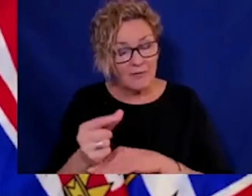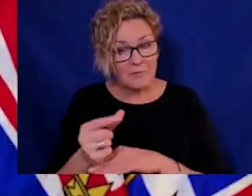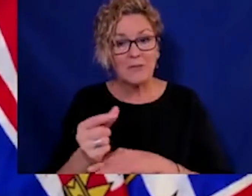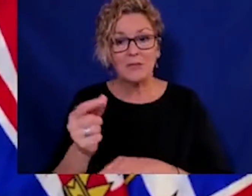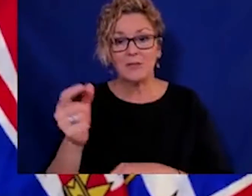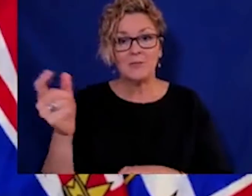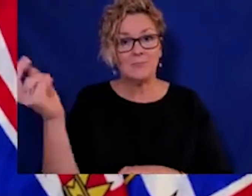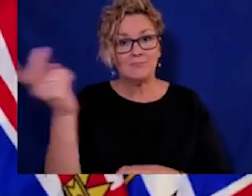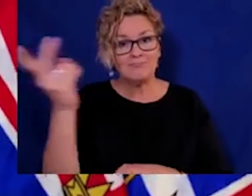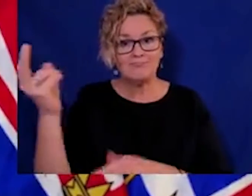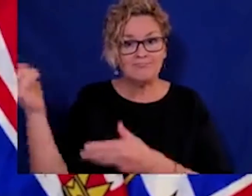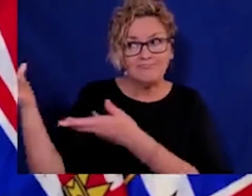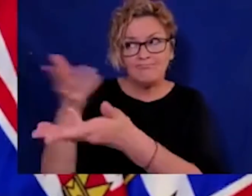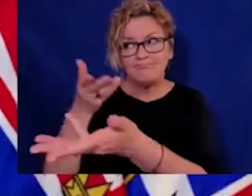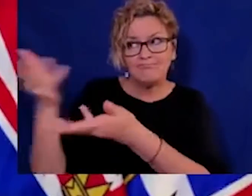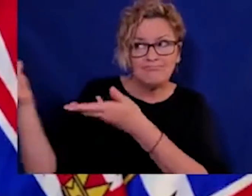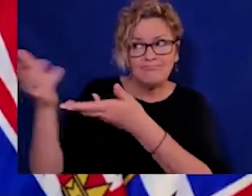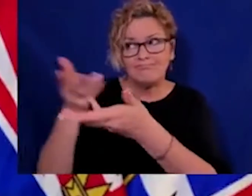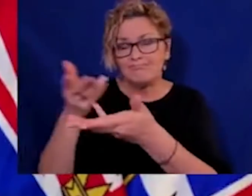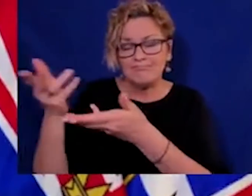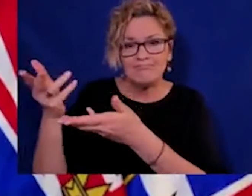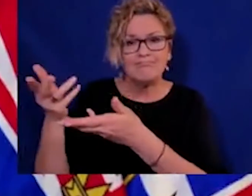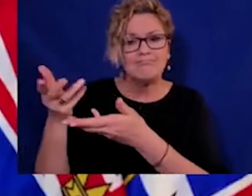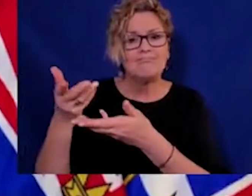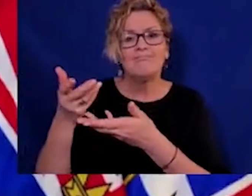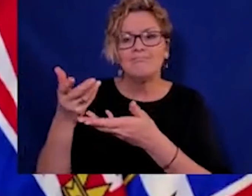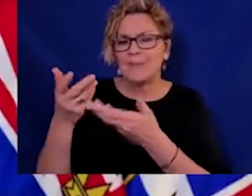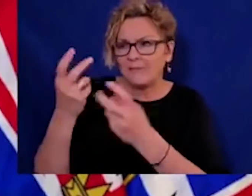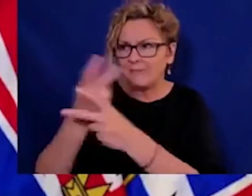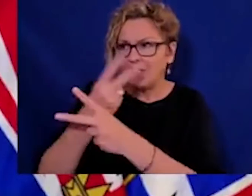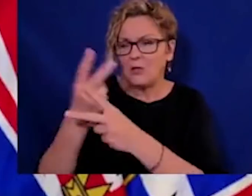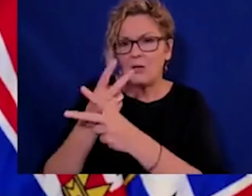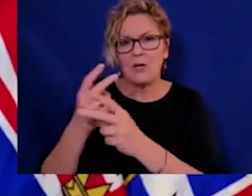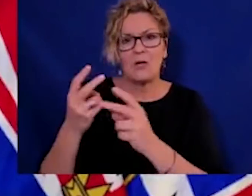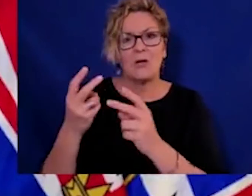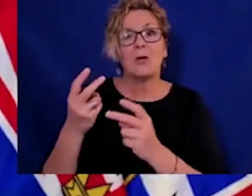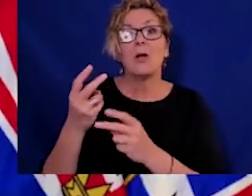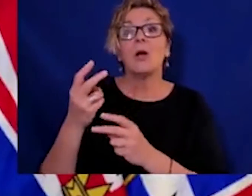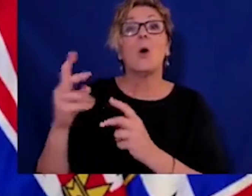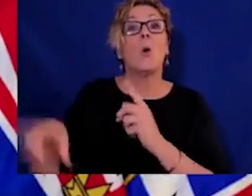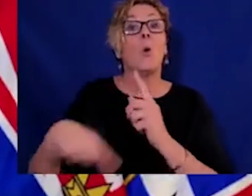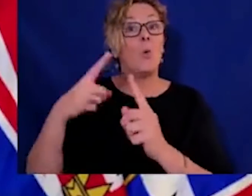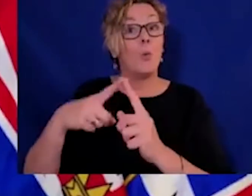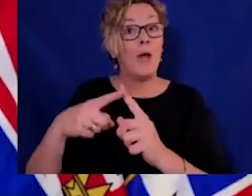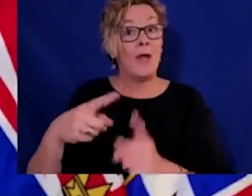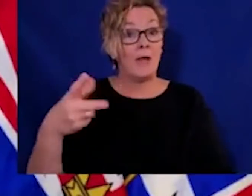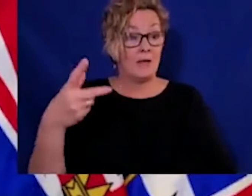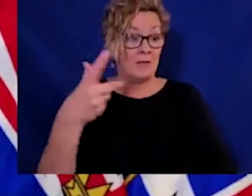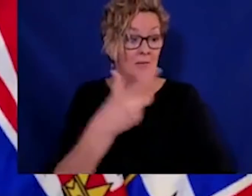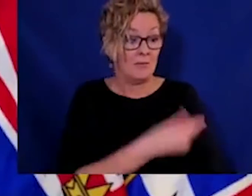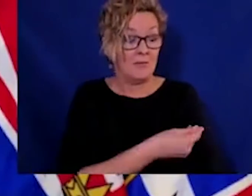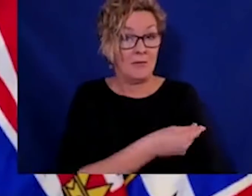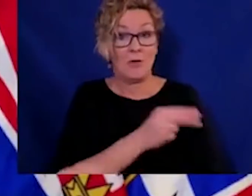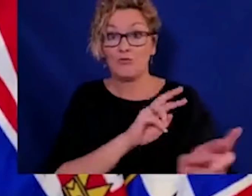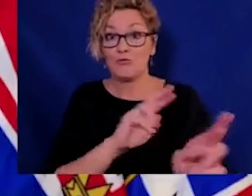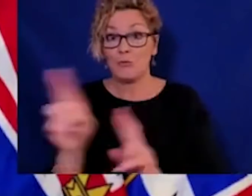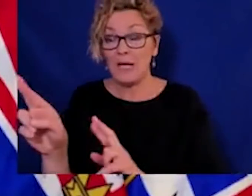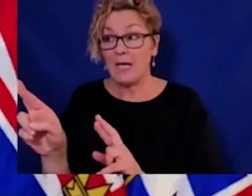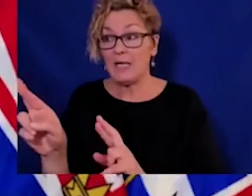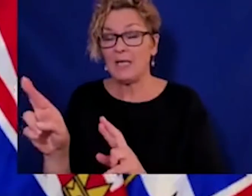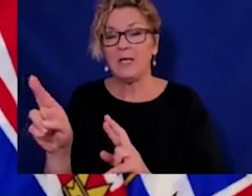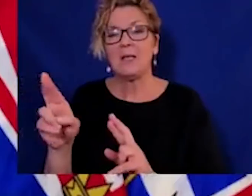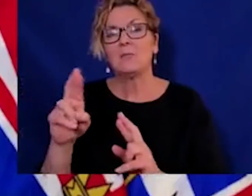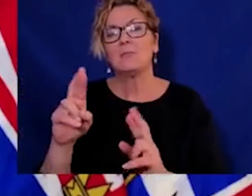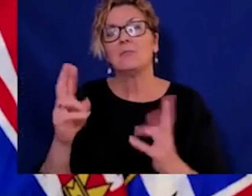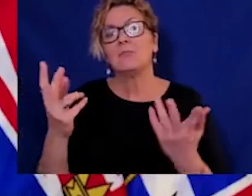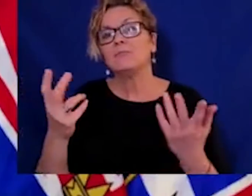to safely get the right vaccine and to the right people as quickly as possible in the most efficient way, starting in